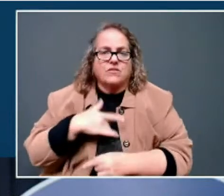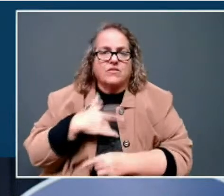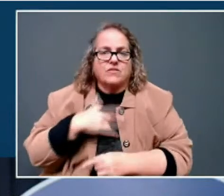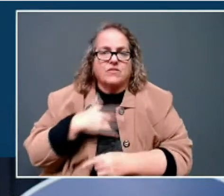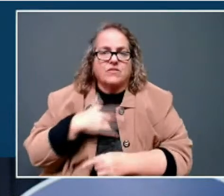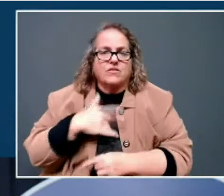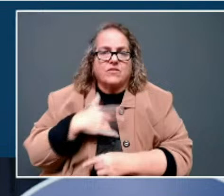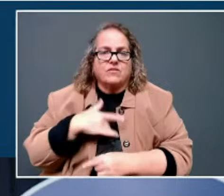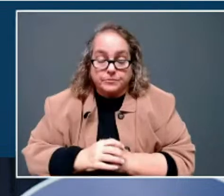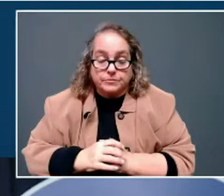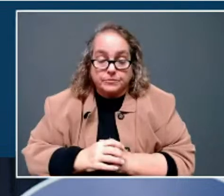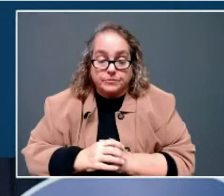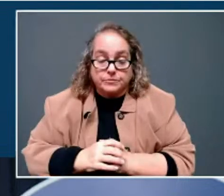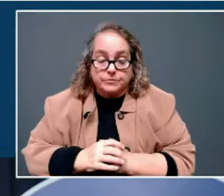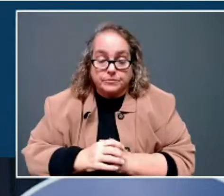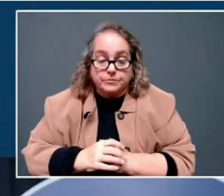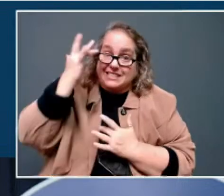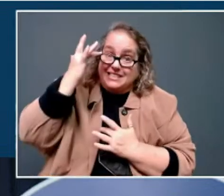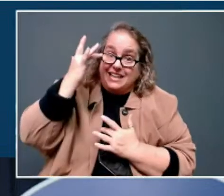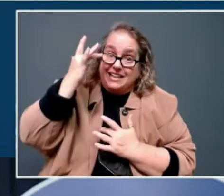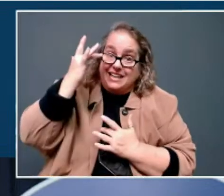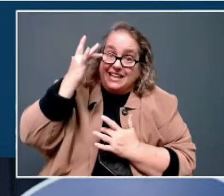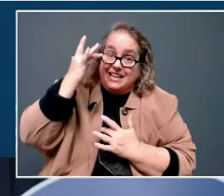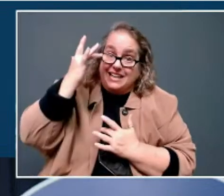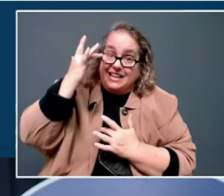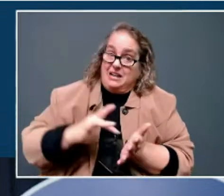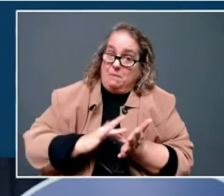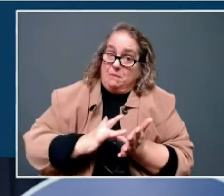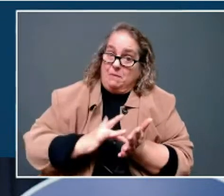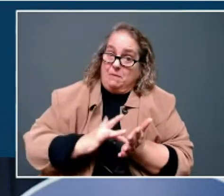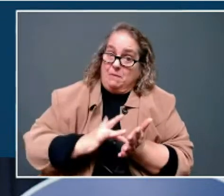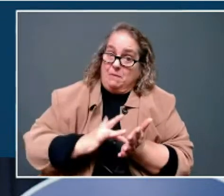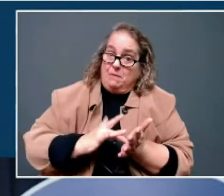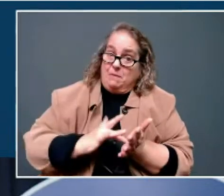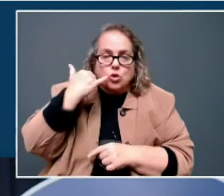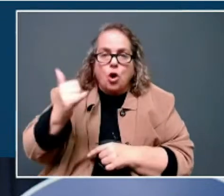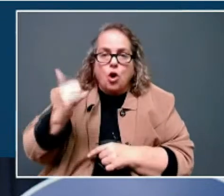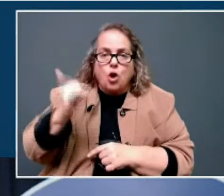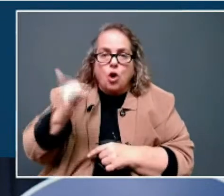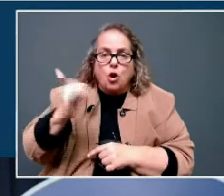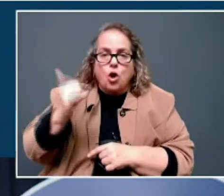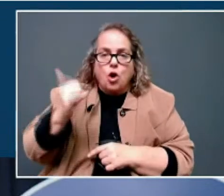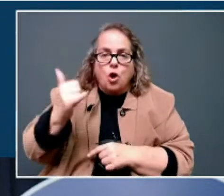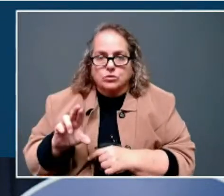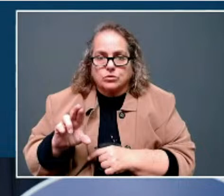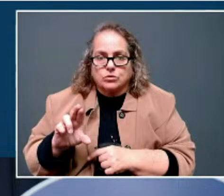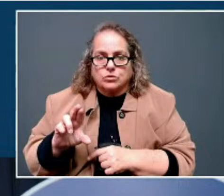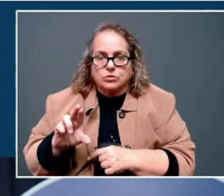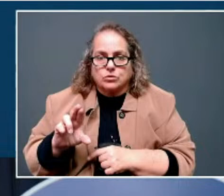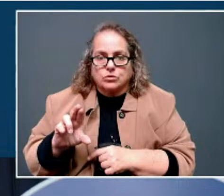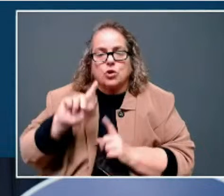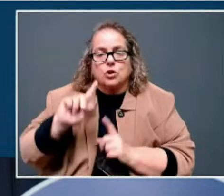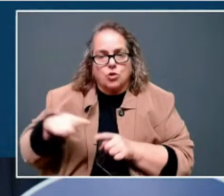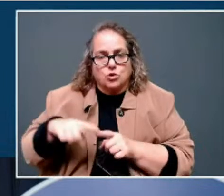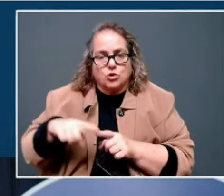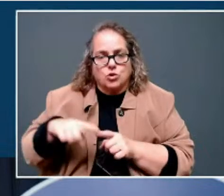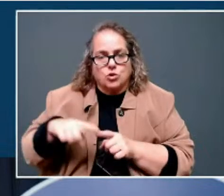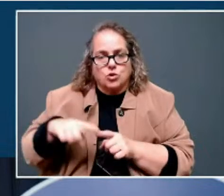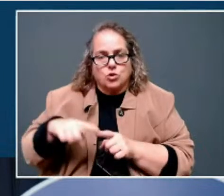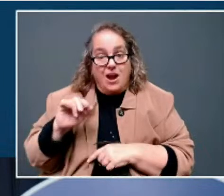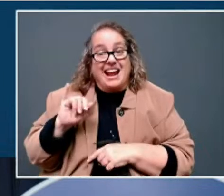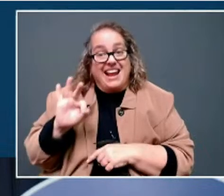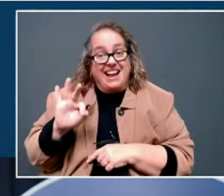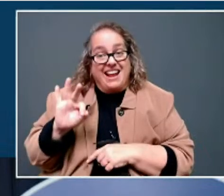If you are sick and feel you need medical care, call your doctor. Go to the ER, though, if and only